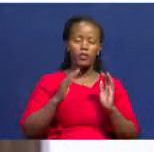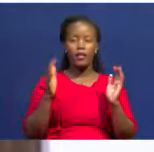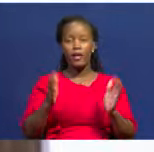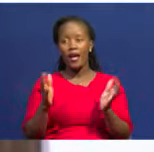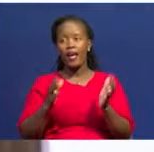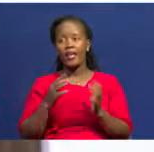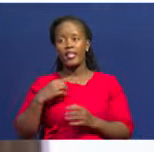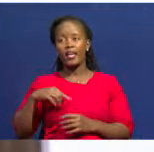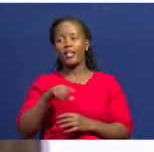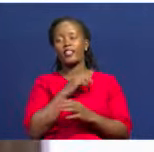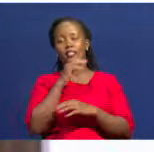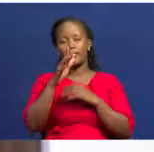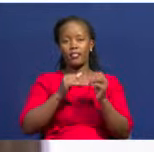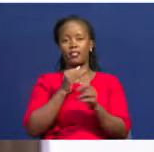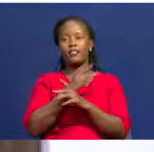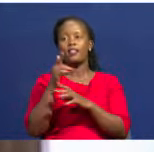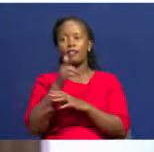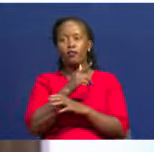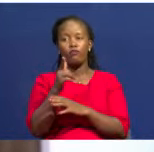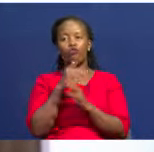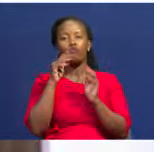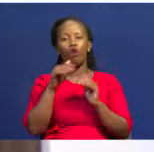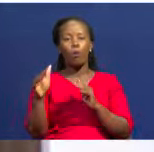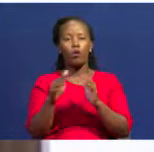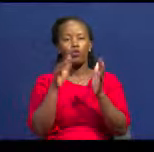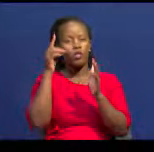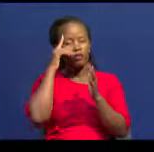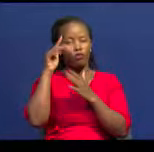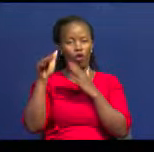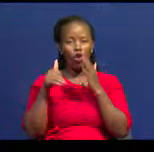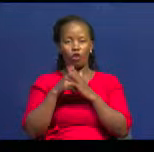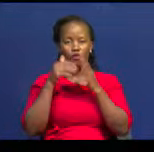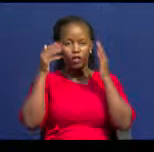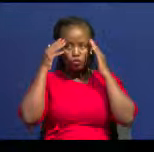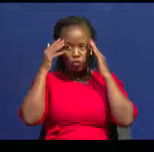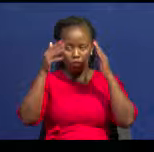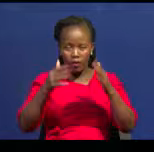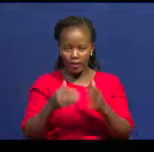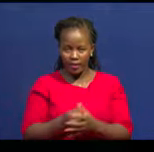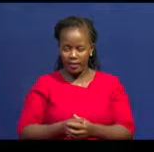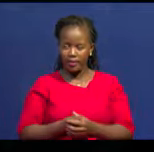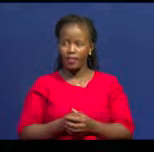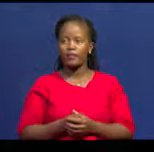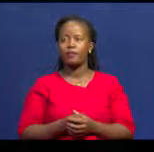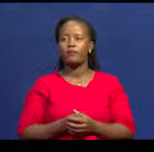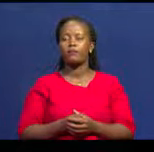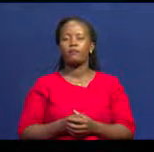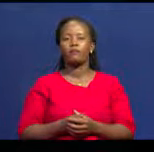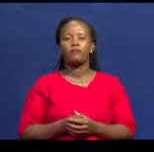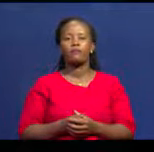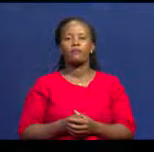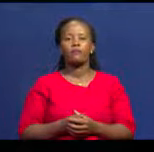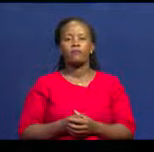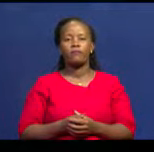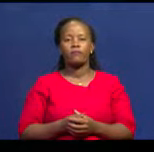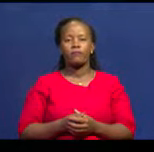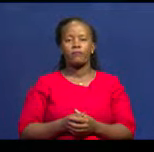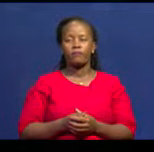space for each and every one of us to dwell into. Who came was sasa ndio uliotufanya tukakosa